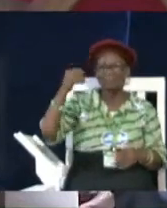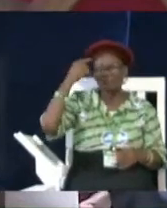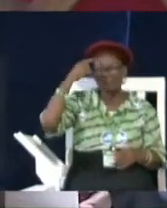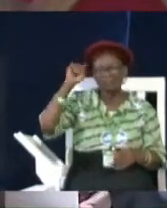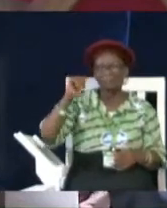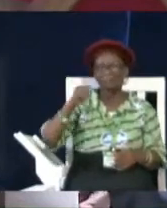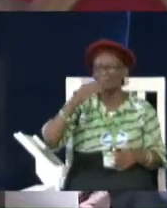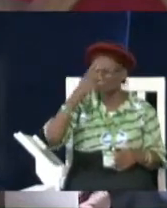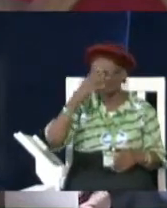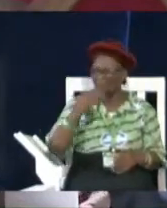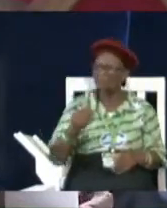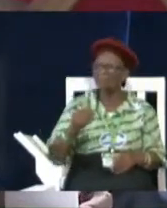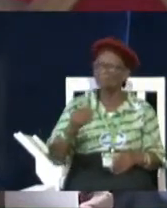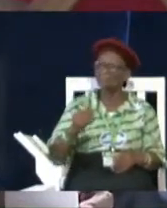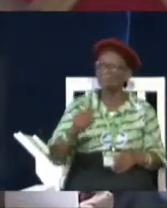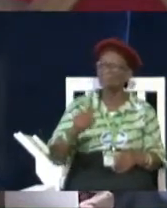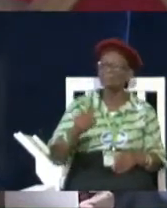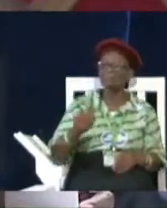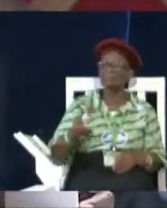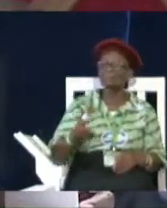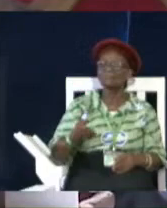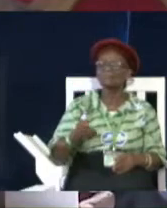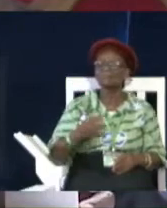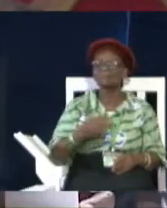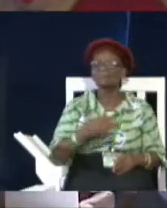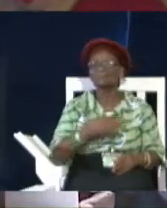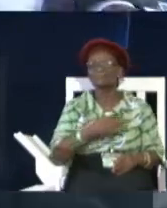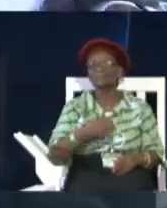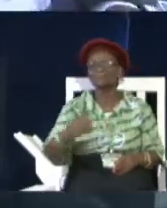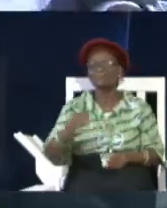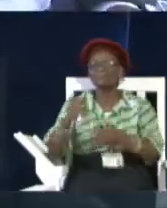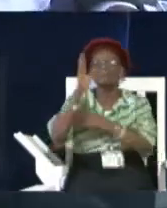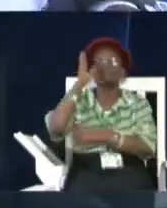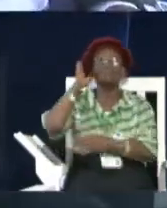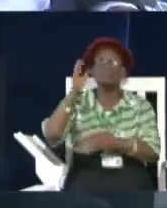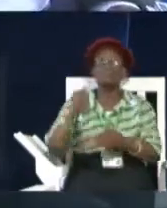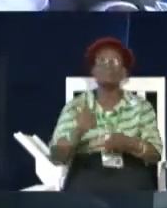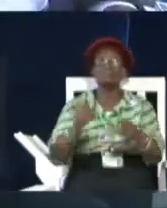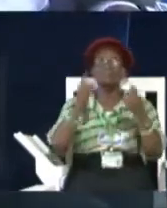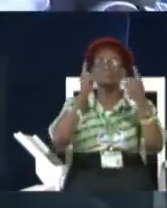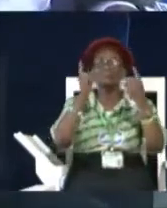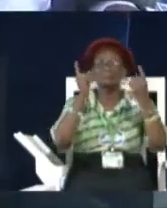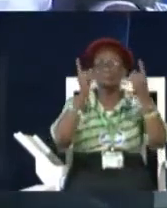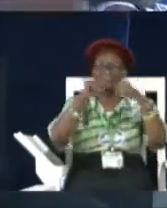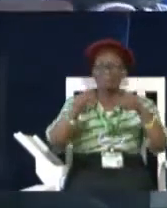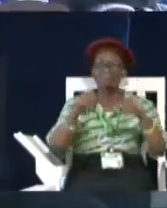God is going to answer the prayer of somebody tonight.